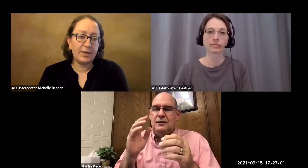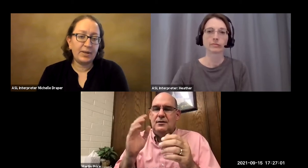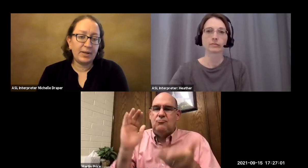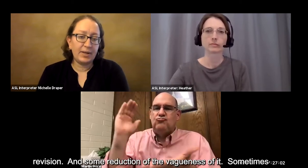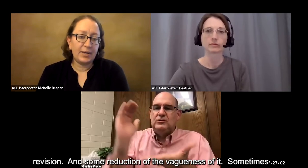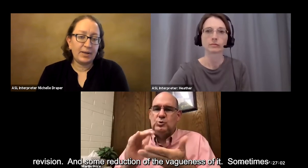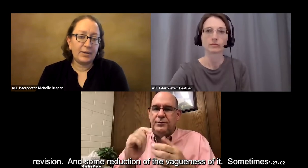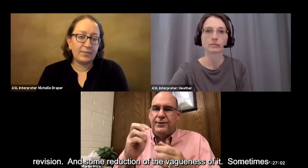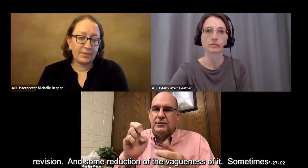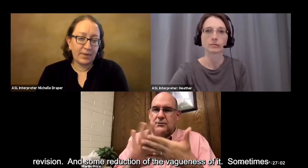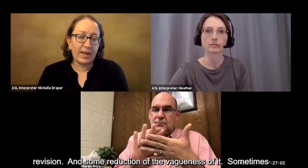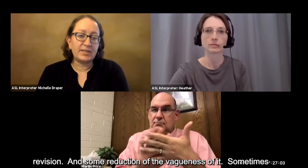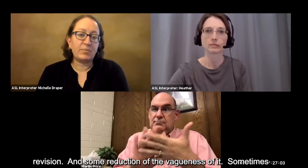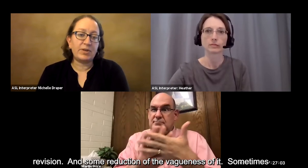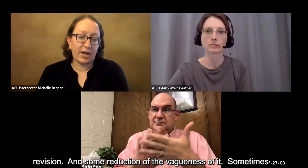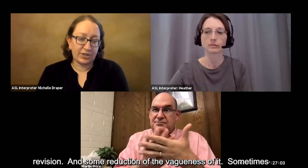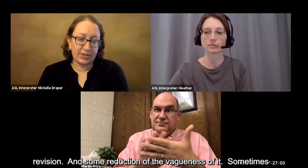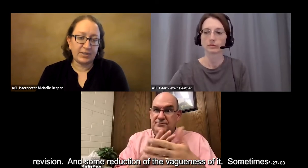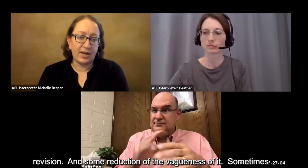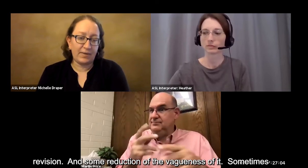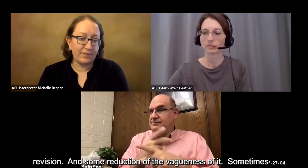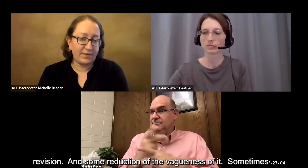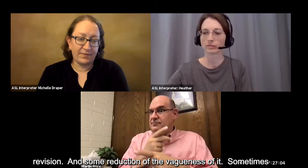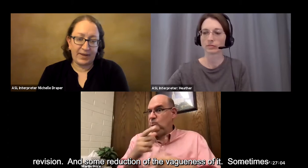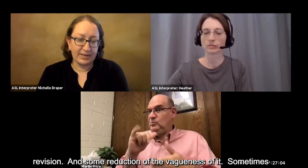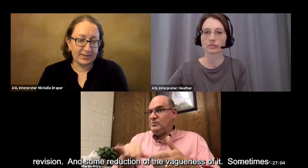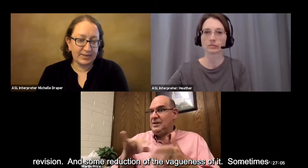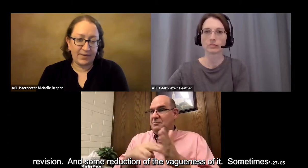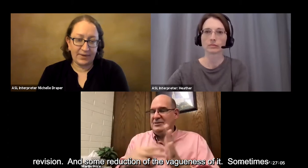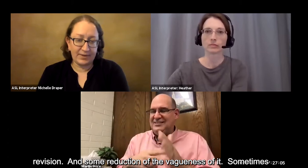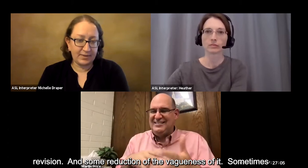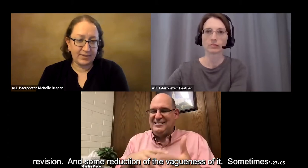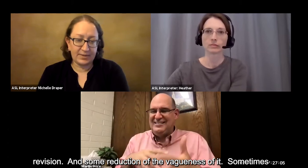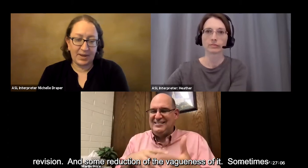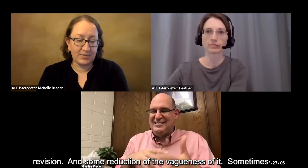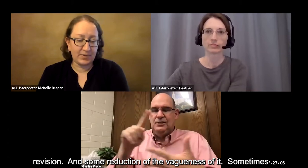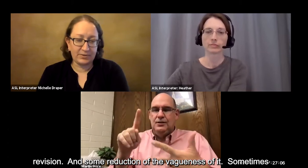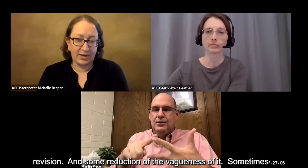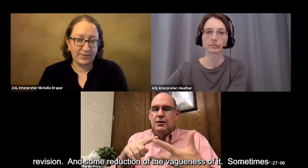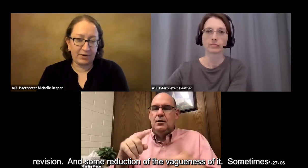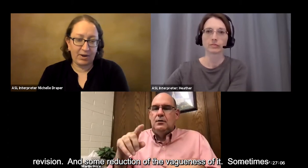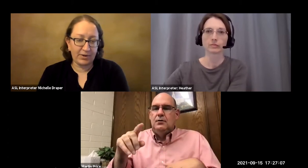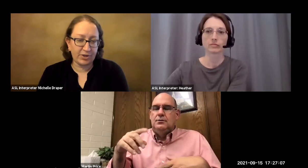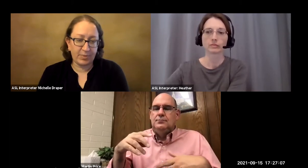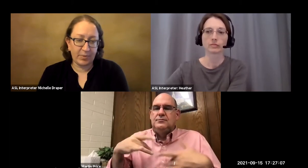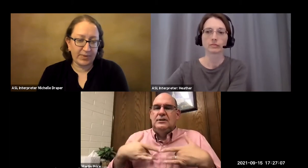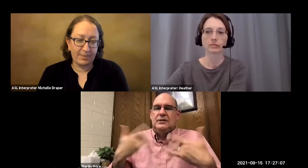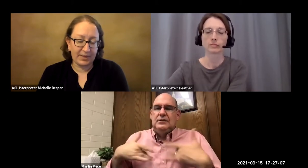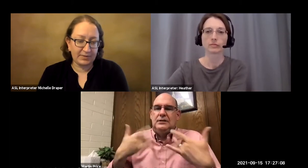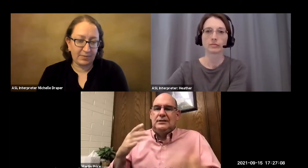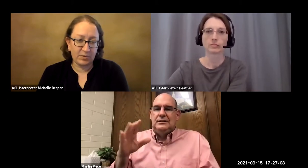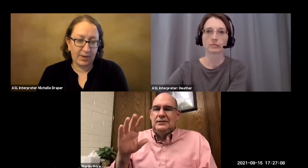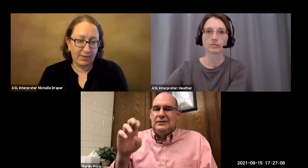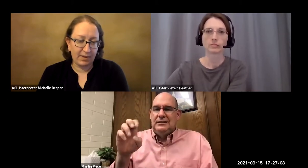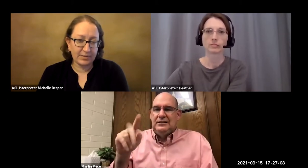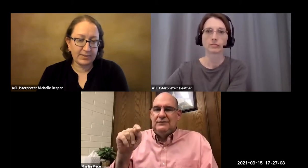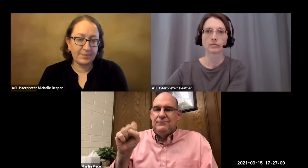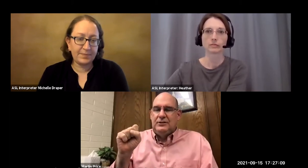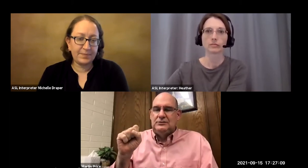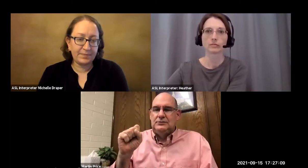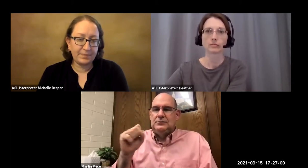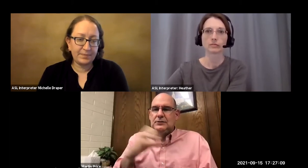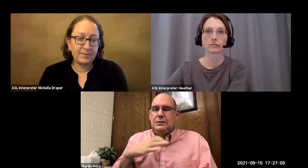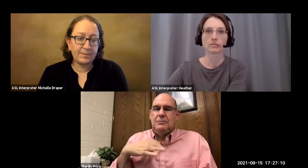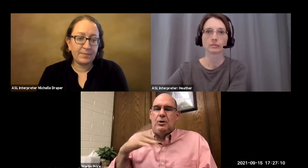revision and some reduction of the vagueness of it. Sometimes we are trying to figure out and interpret what that means from those